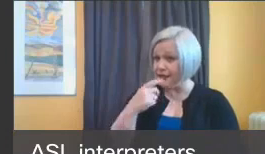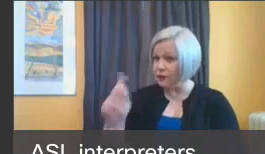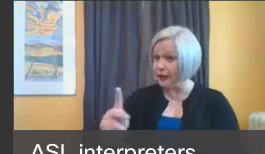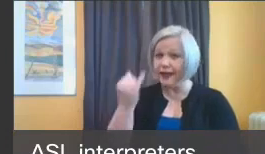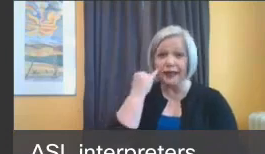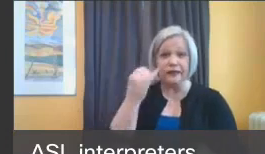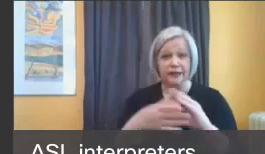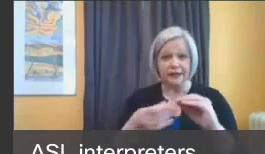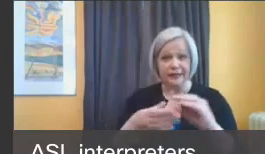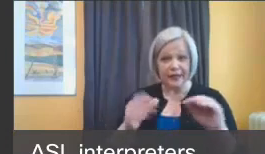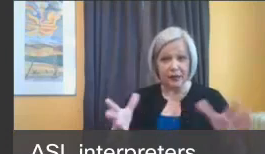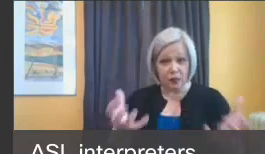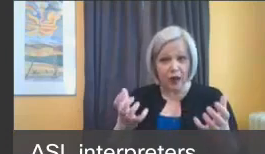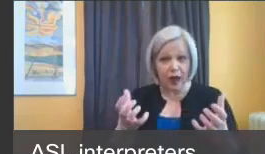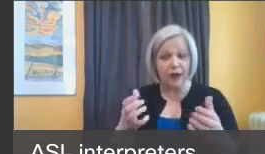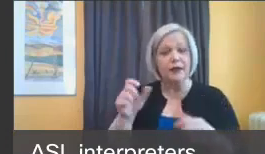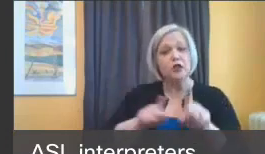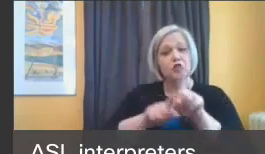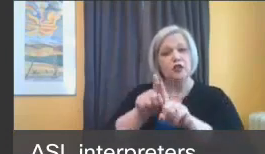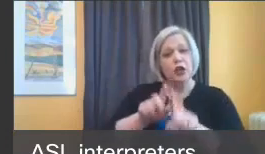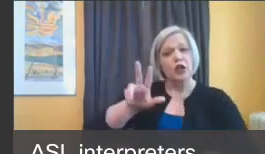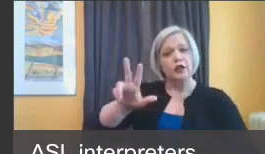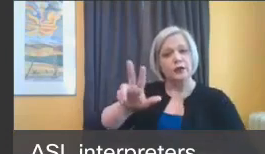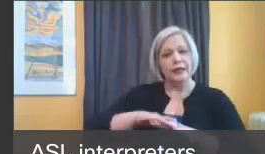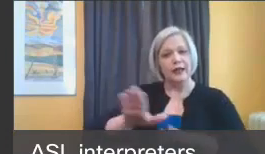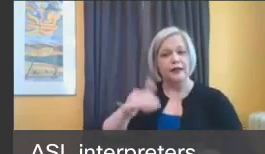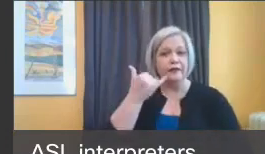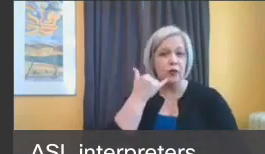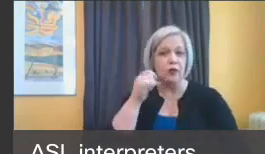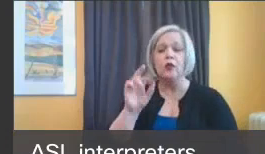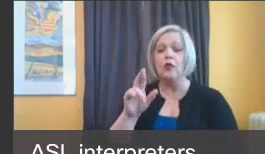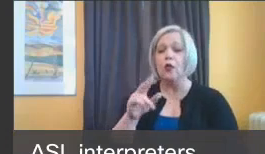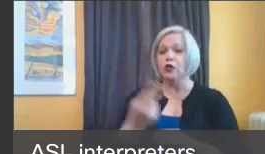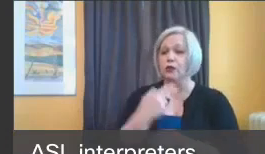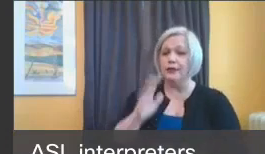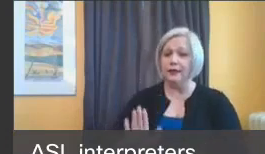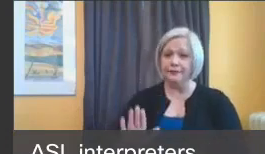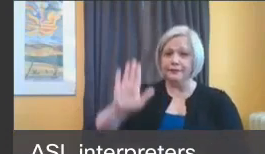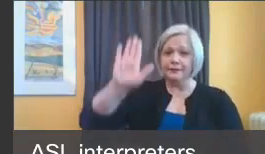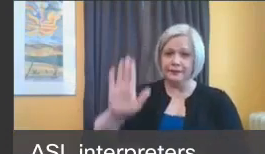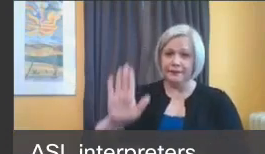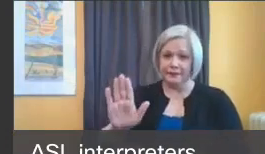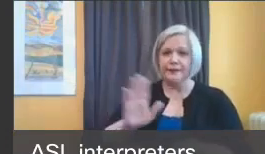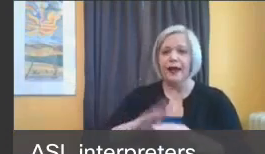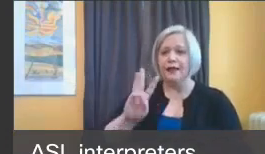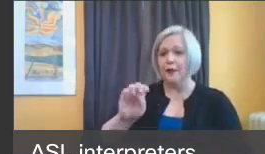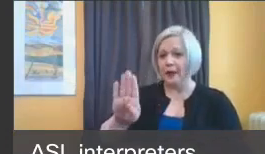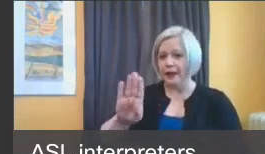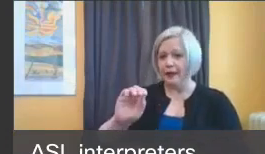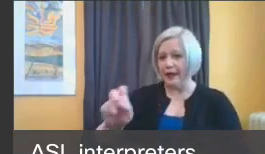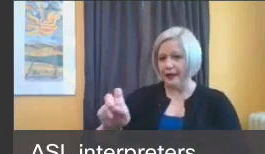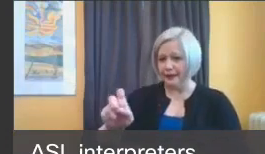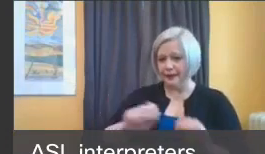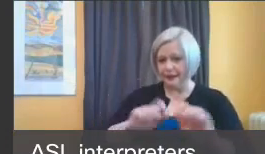should press star 3 on their phone or use the raise hand function on their web browser